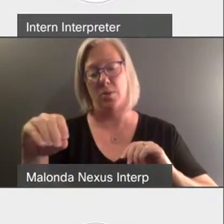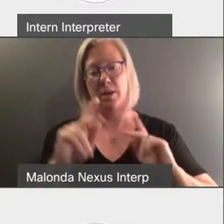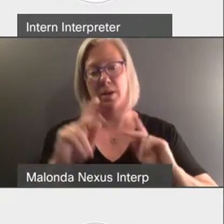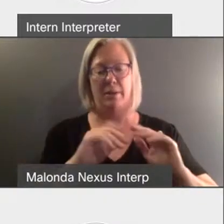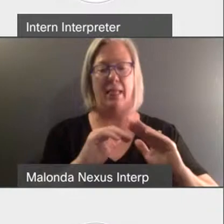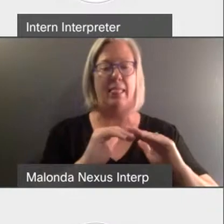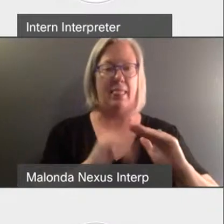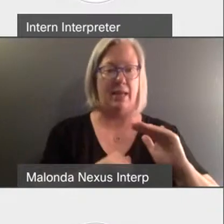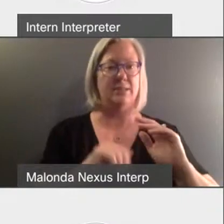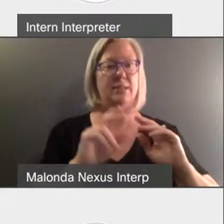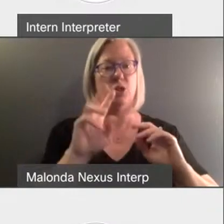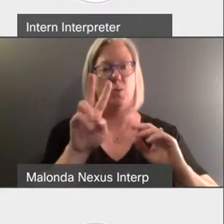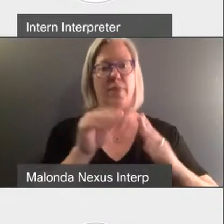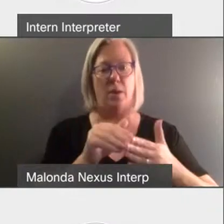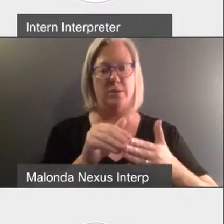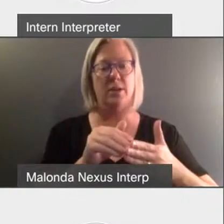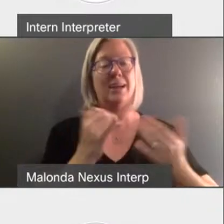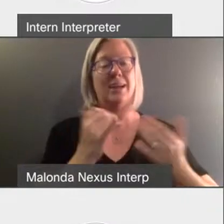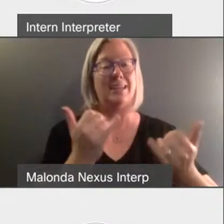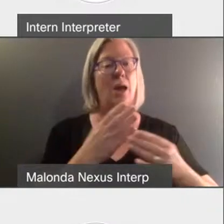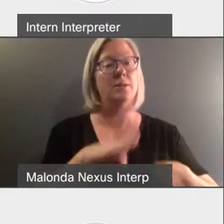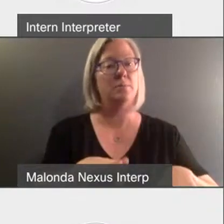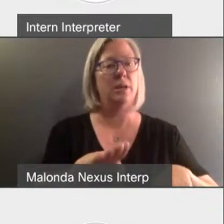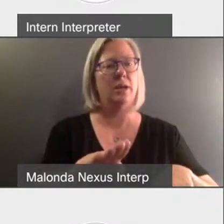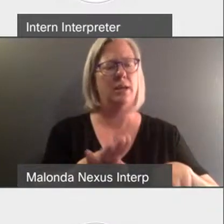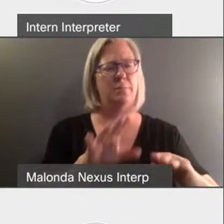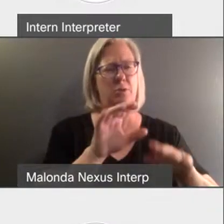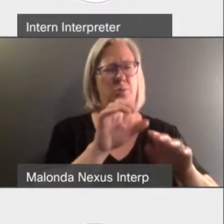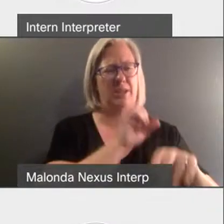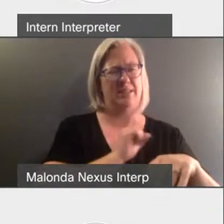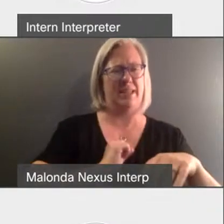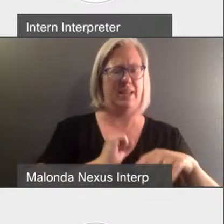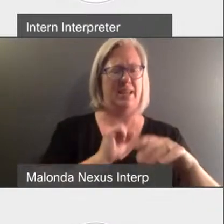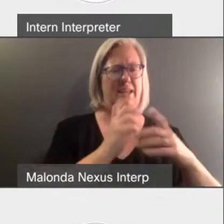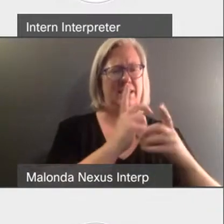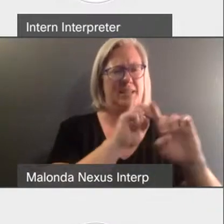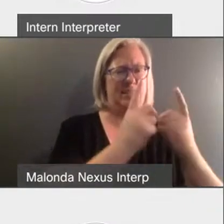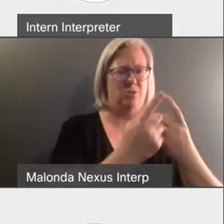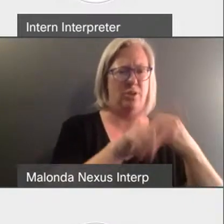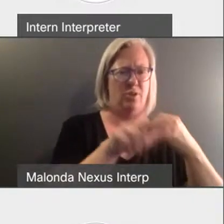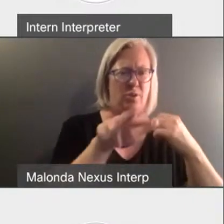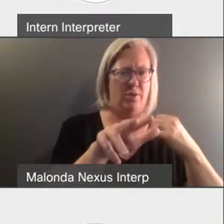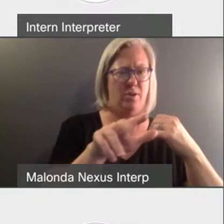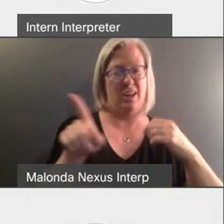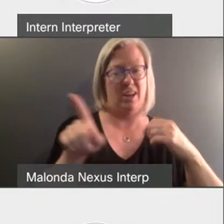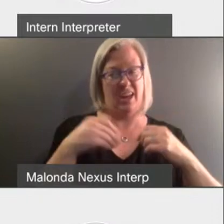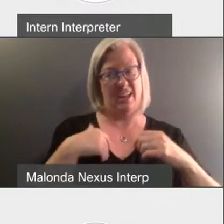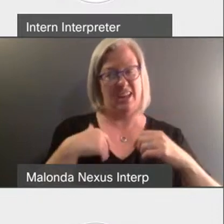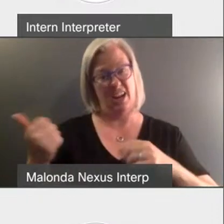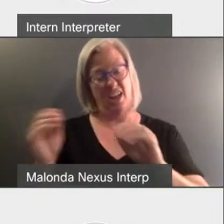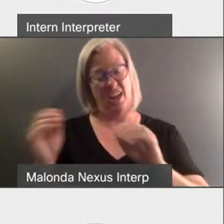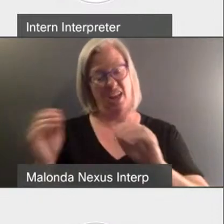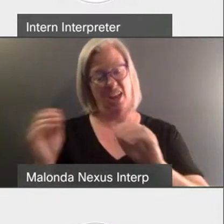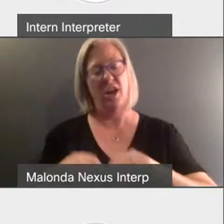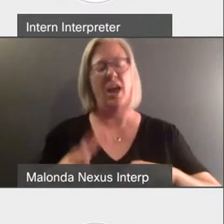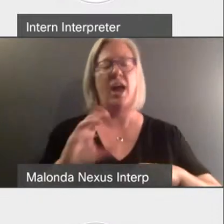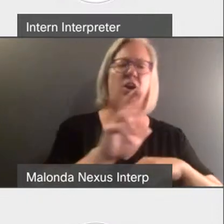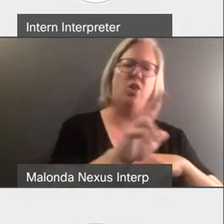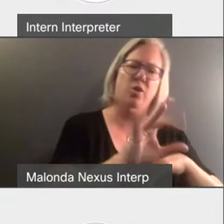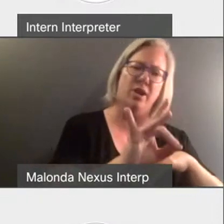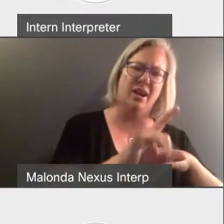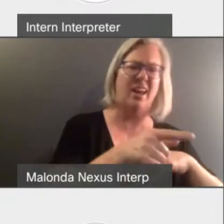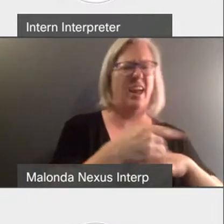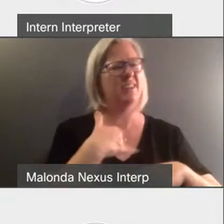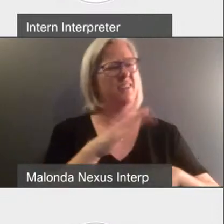1,000, is currently split between Senate District 33, which has 10 other counties, and Senate District 38, which has 5